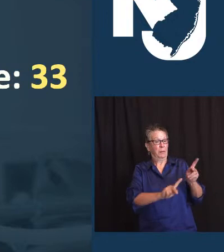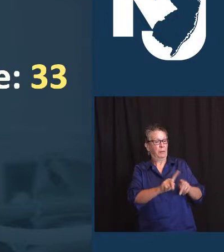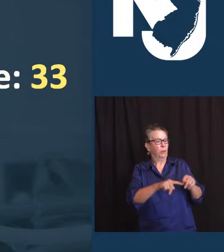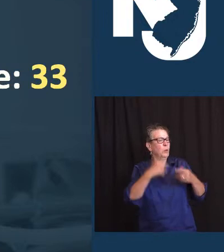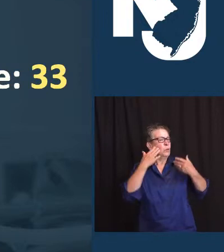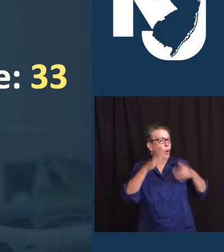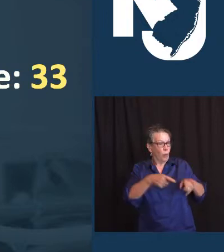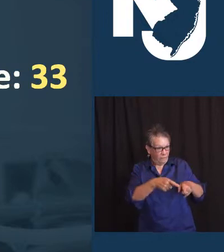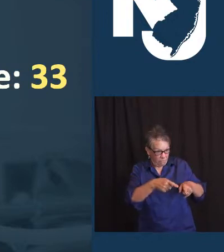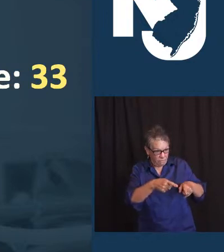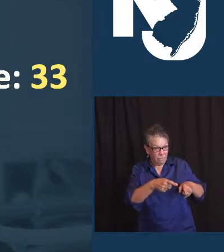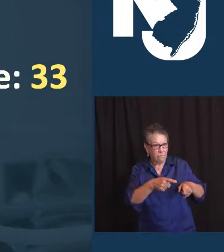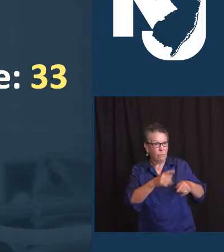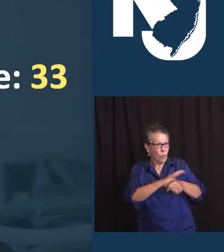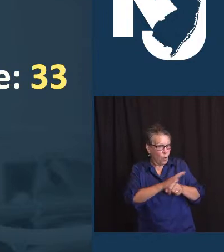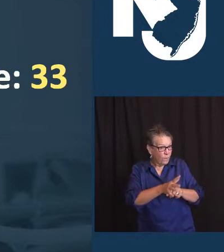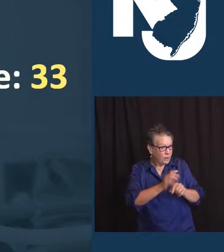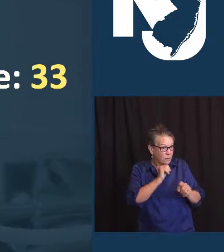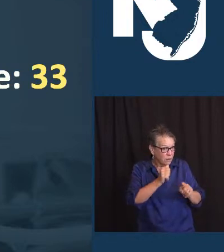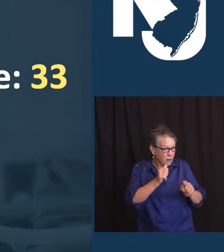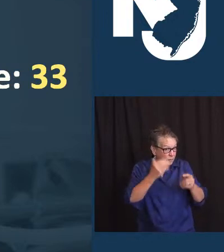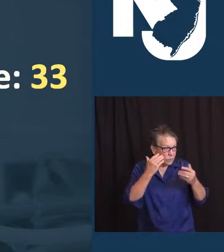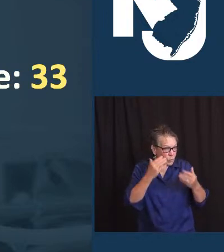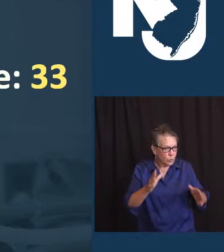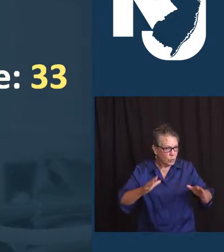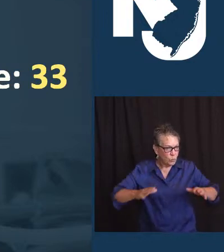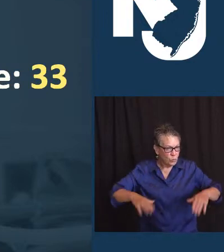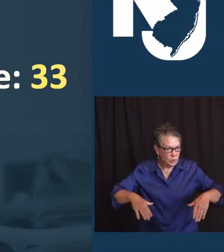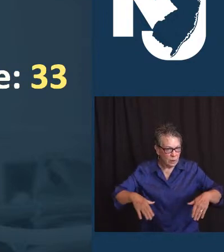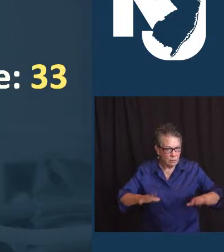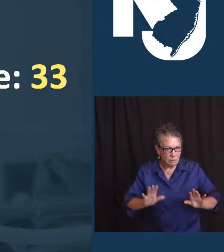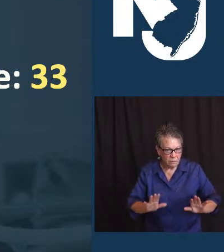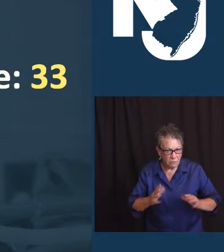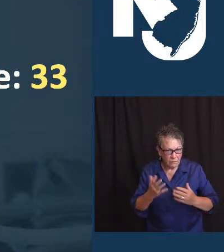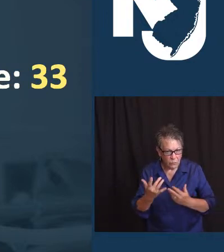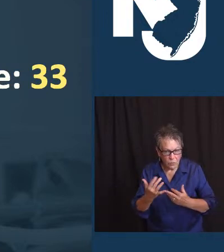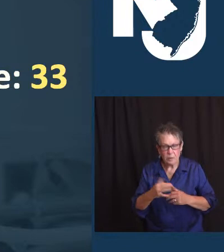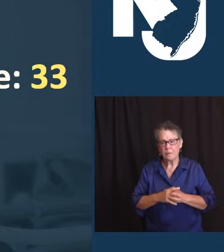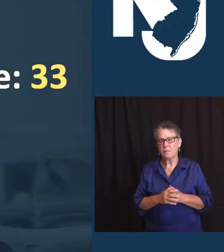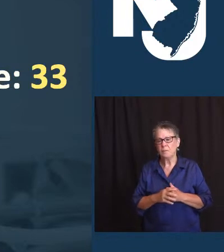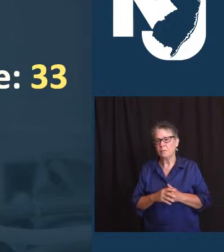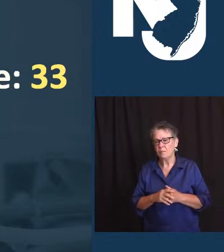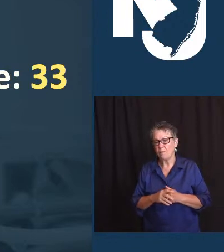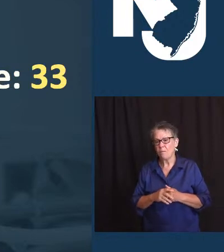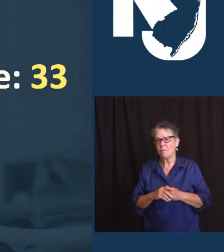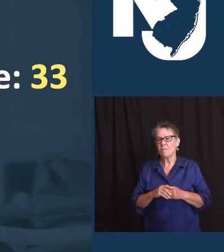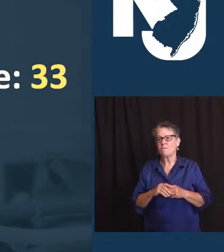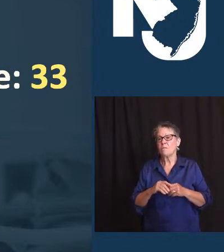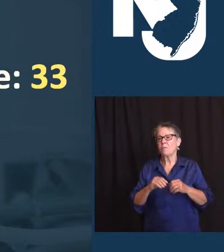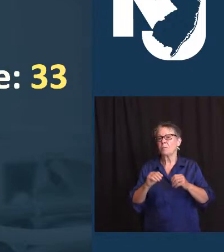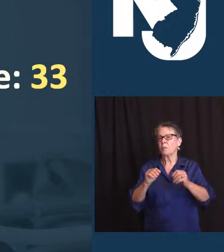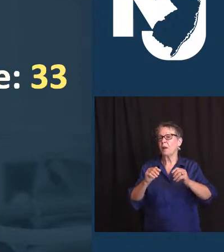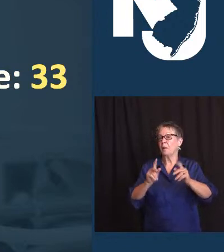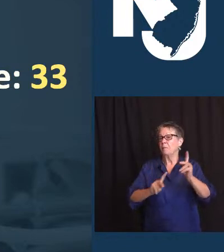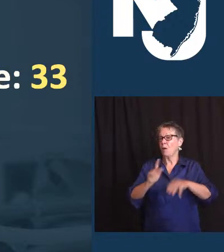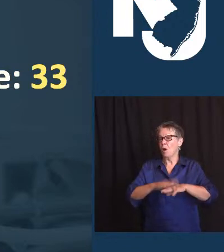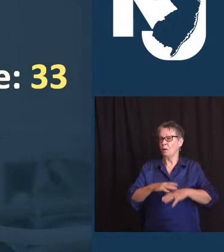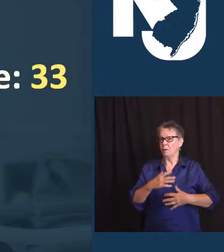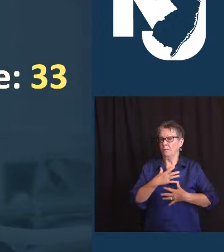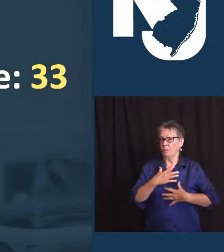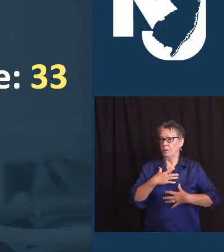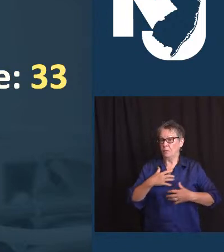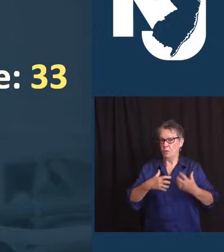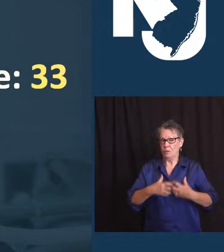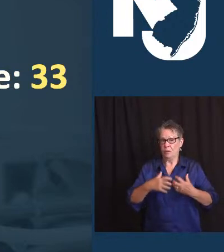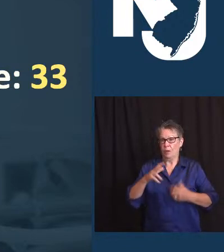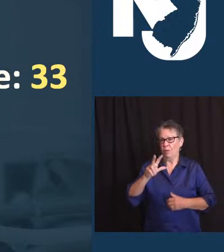up by about 35%. And the number of patients requiring a ventilator is now 33. That's up modestly from 29